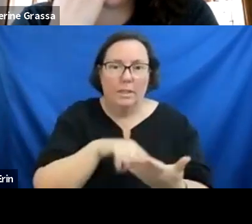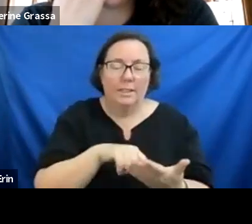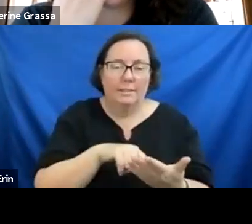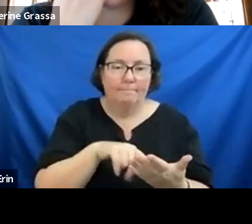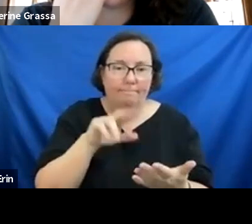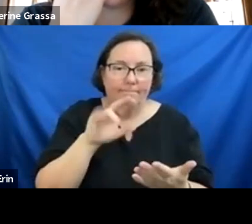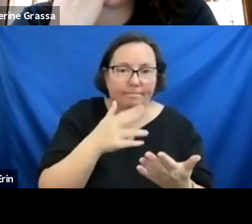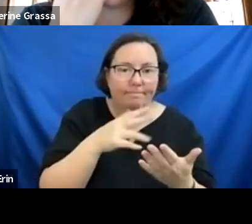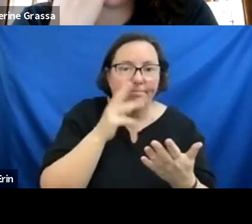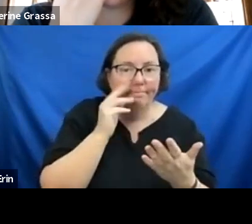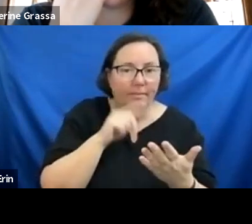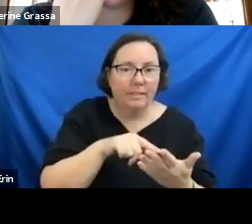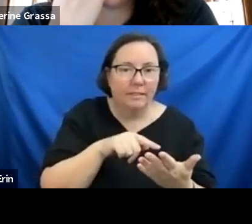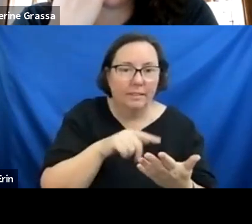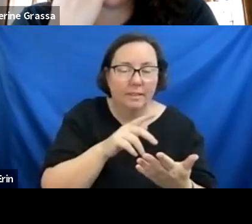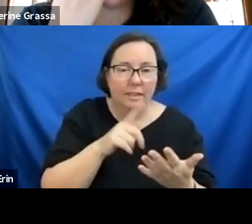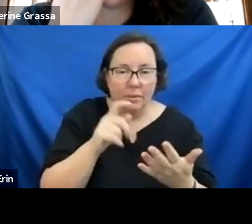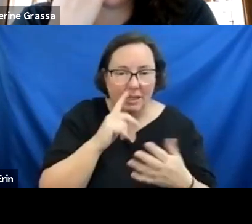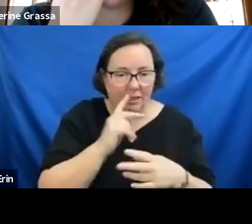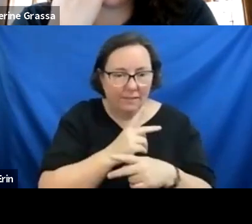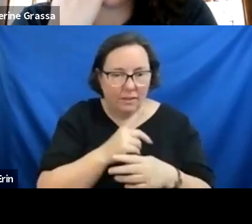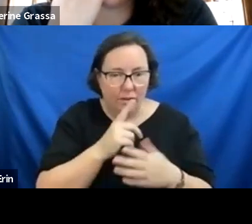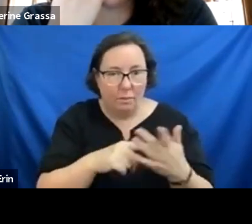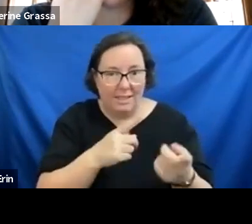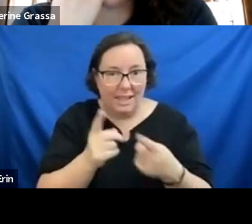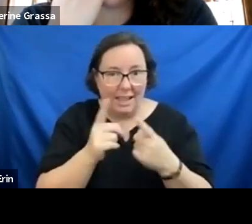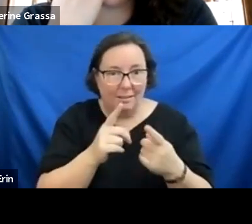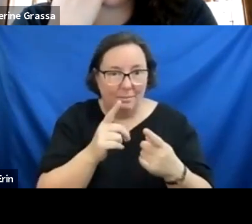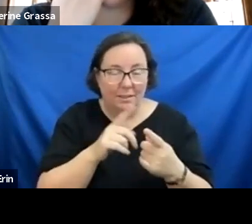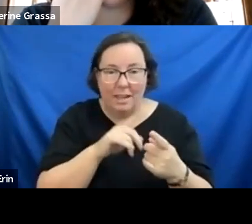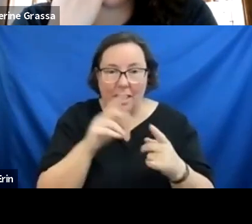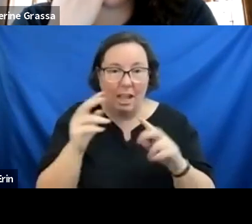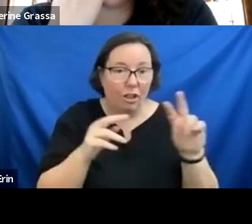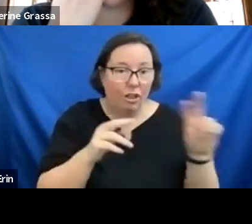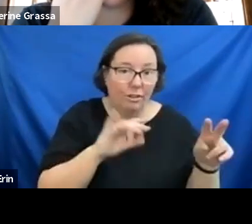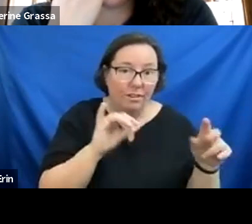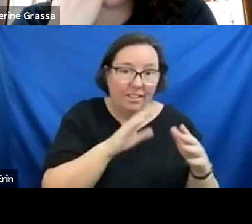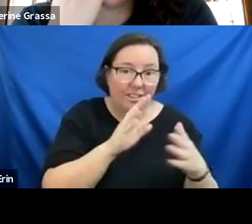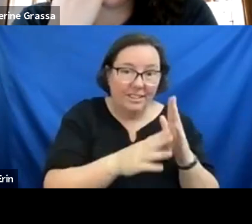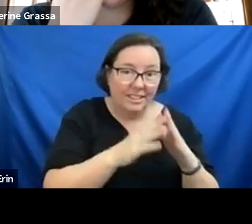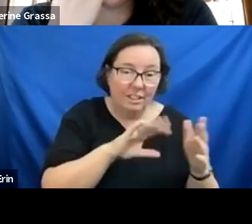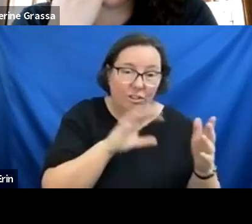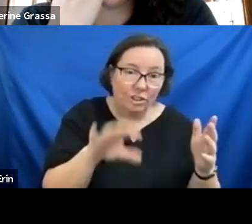of that story will also be to see what's happened in places like Detroit and Chicago.